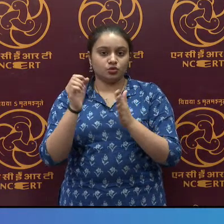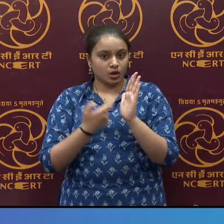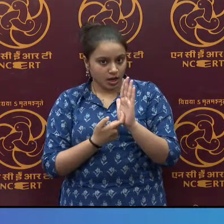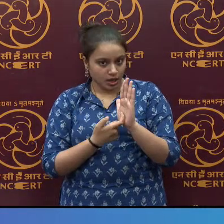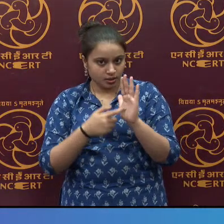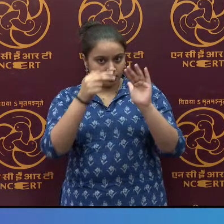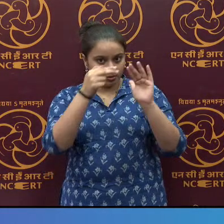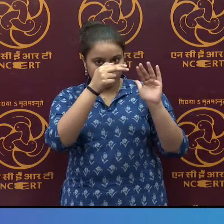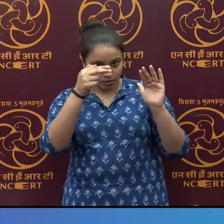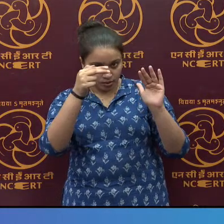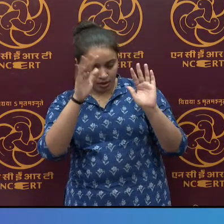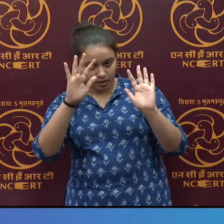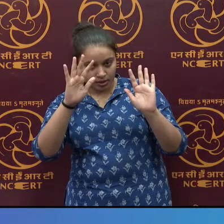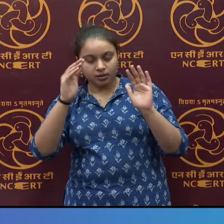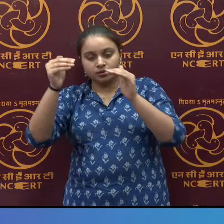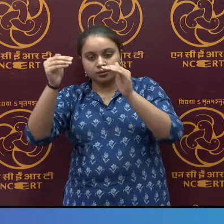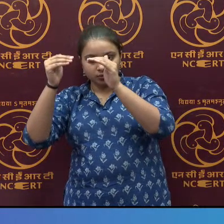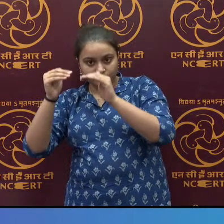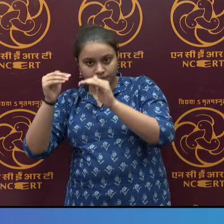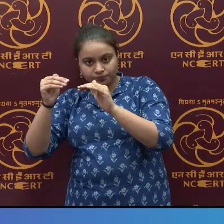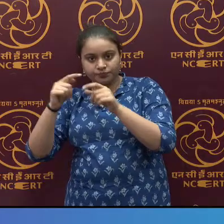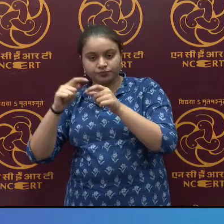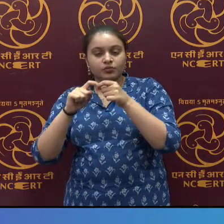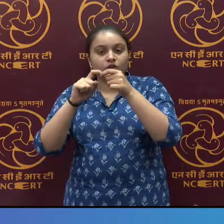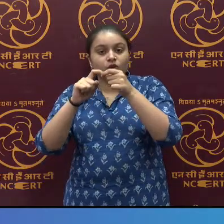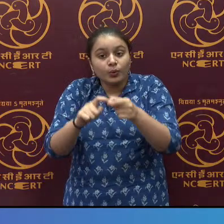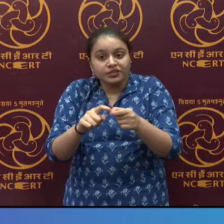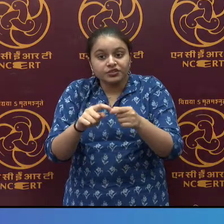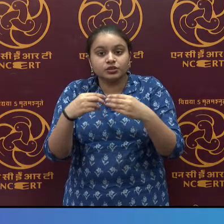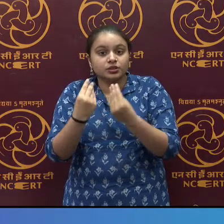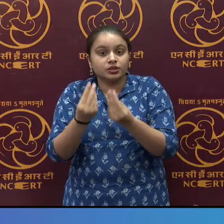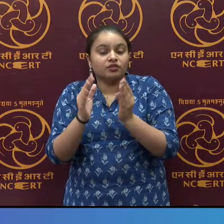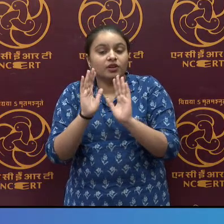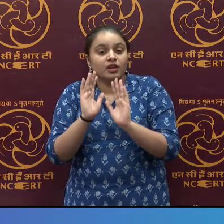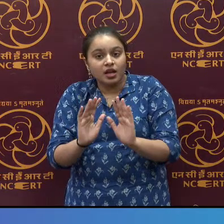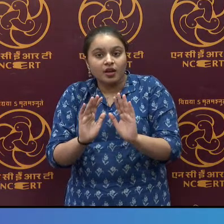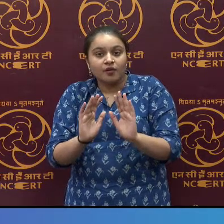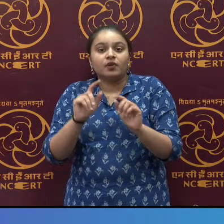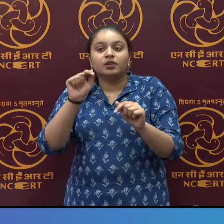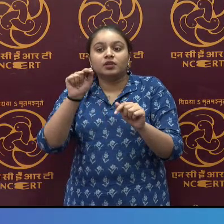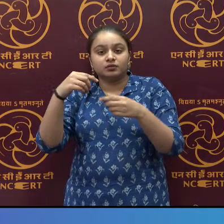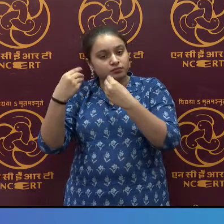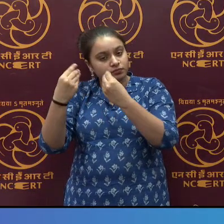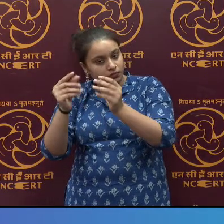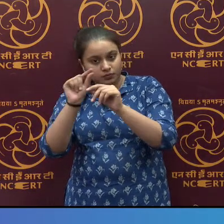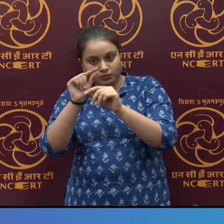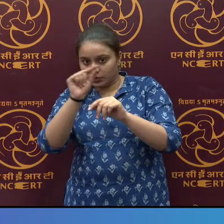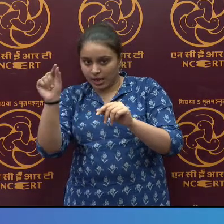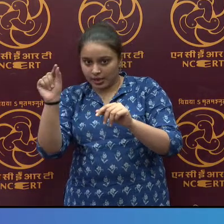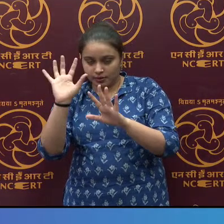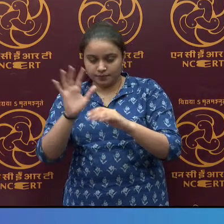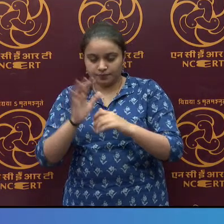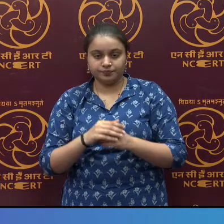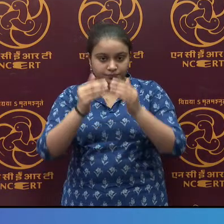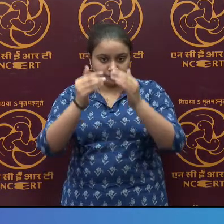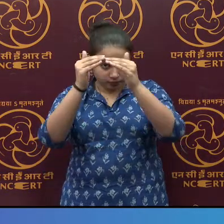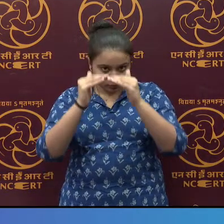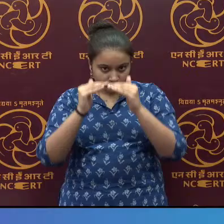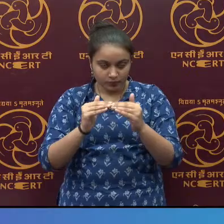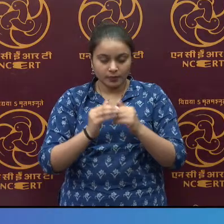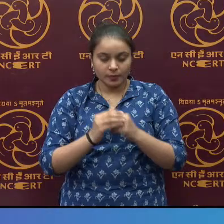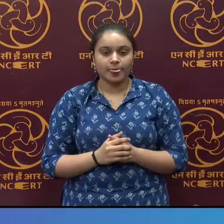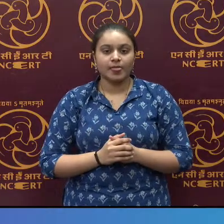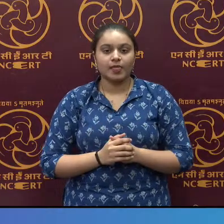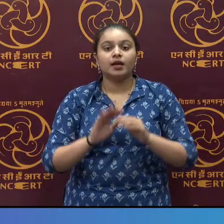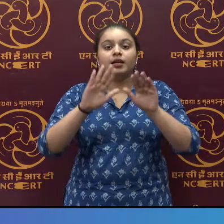designation, if any. If the question mentions any designation, we'll write that designation. Now, next is